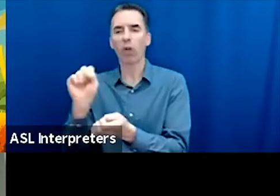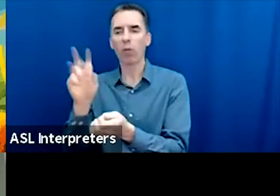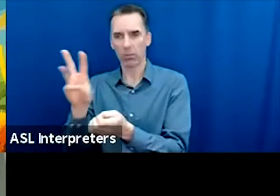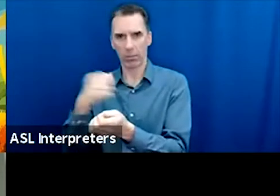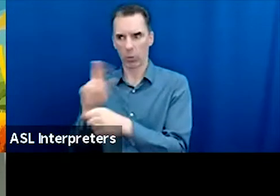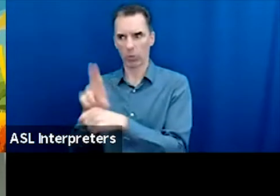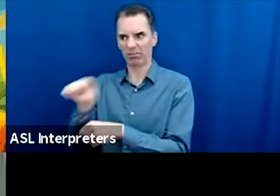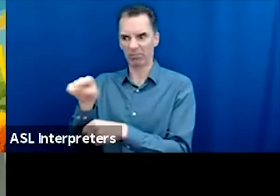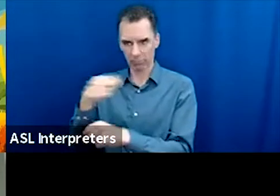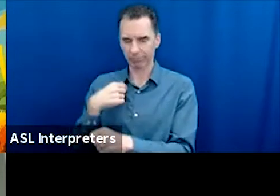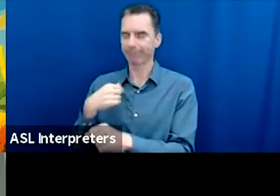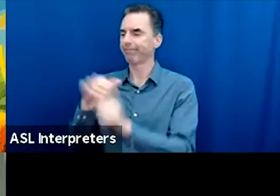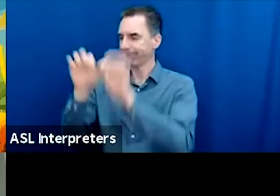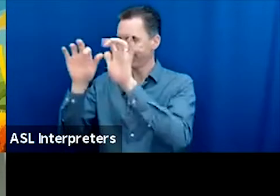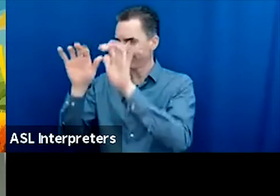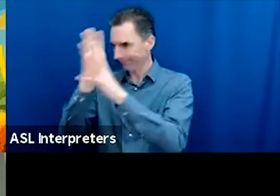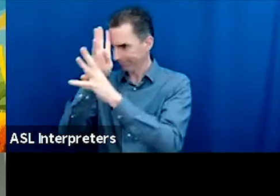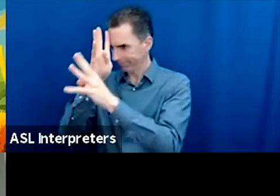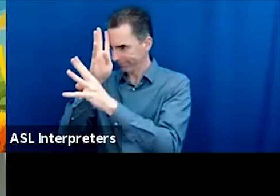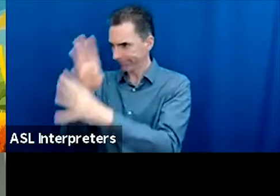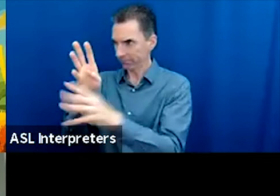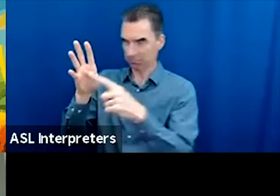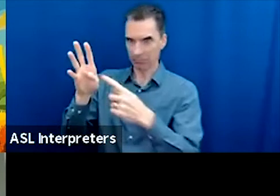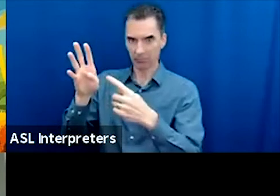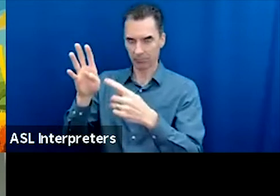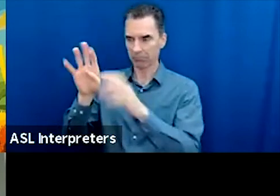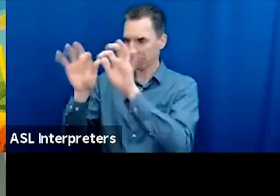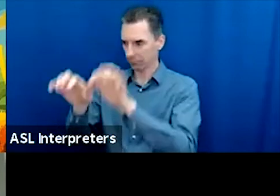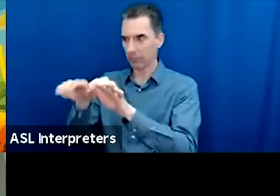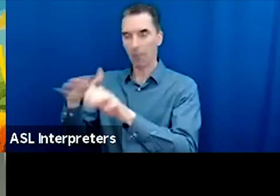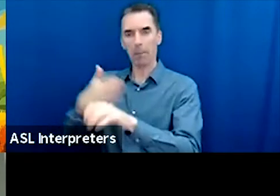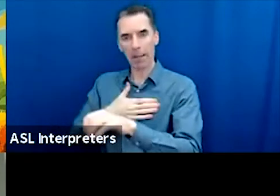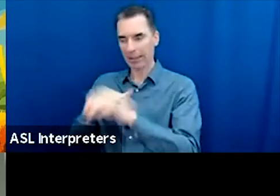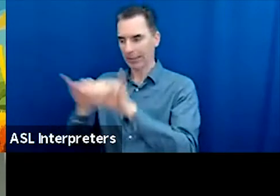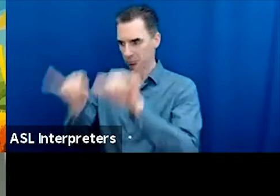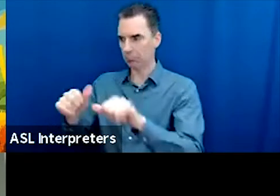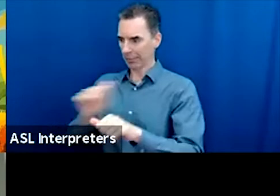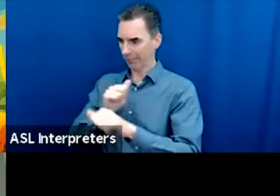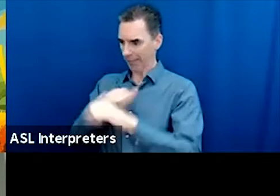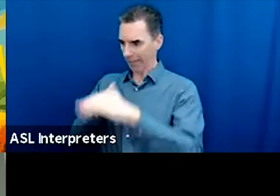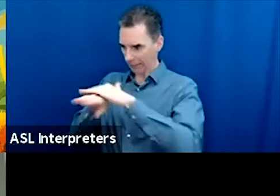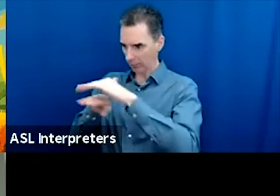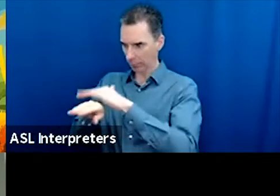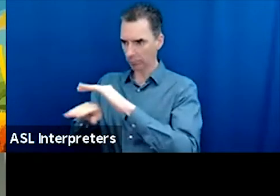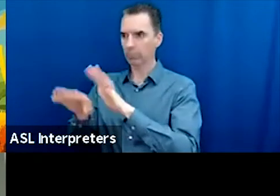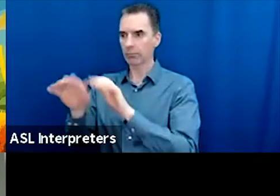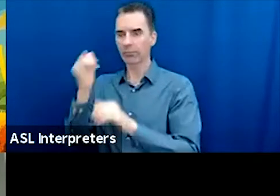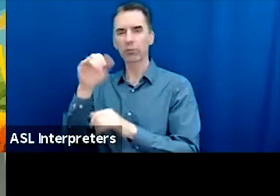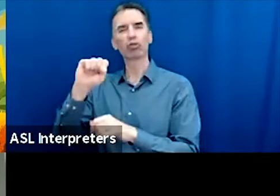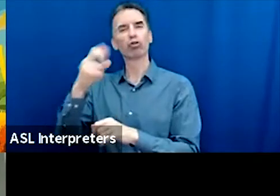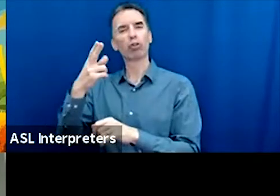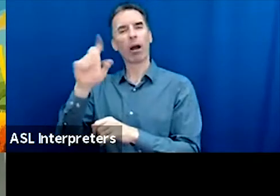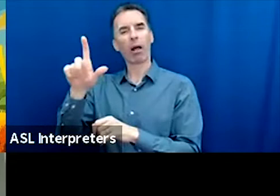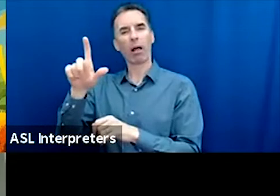up as my own system, giving myself access to it. So then if I had a shell that